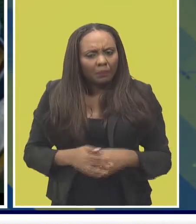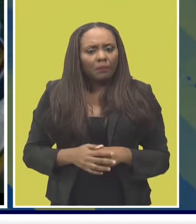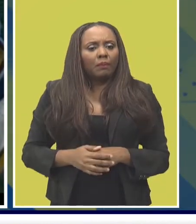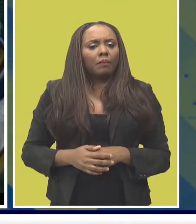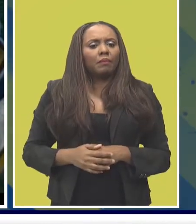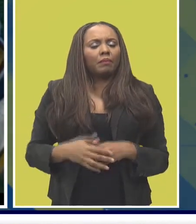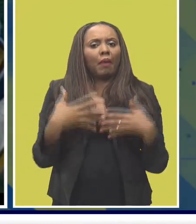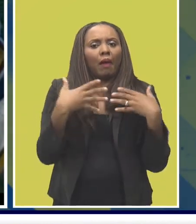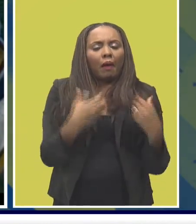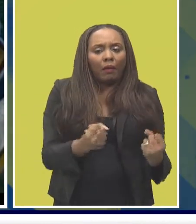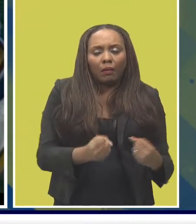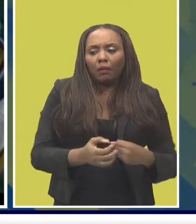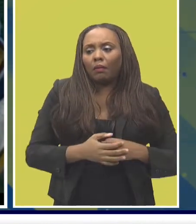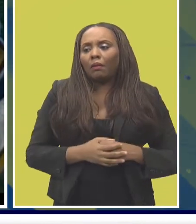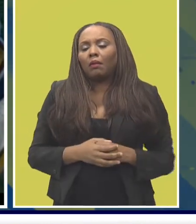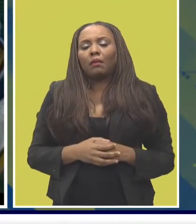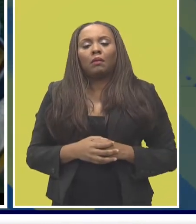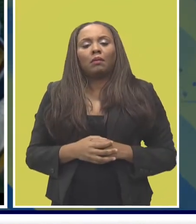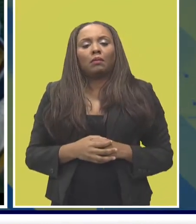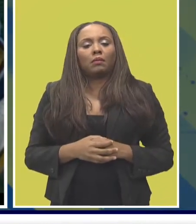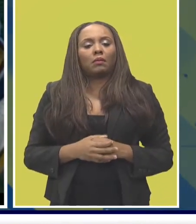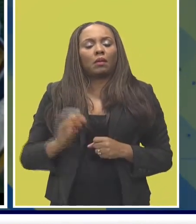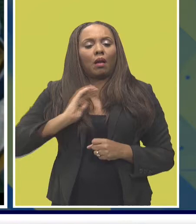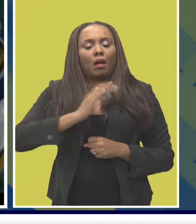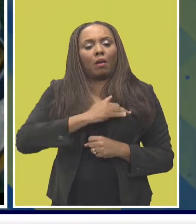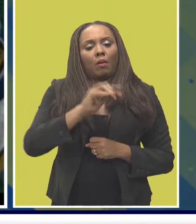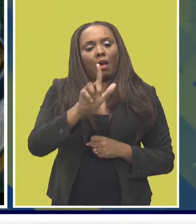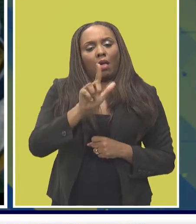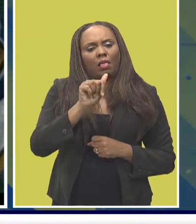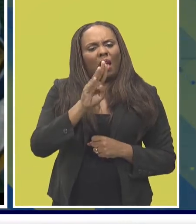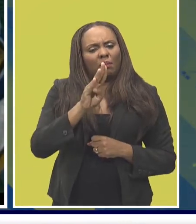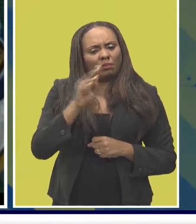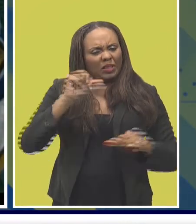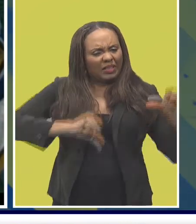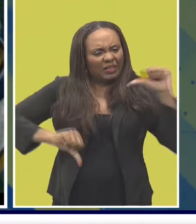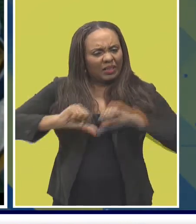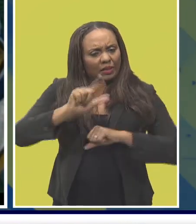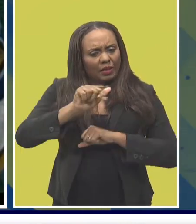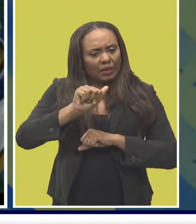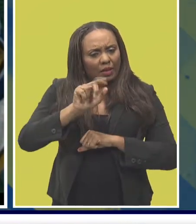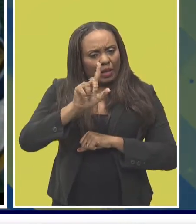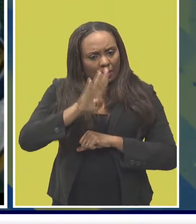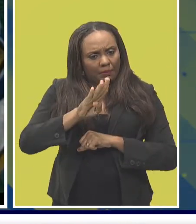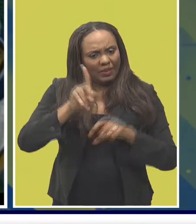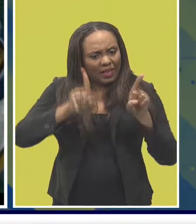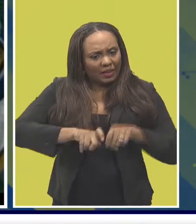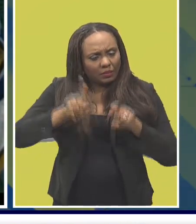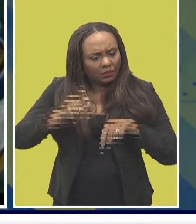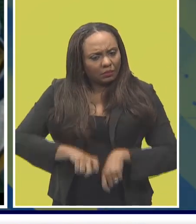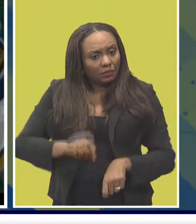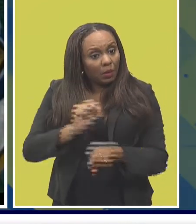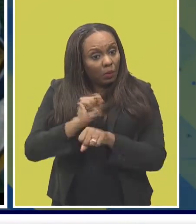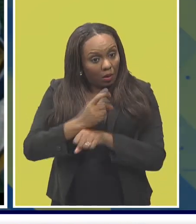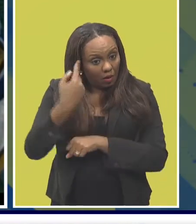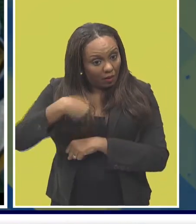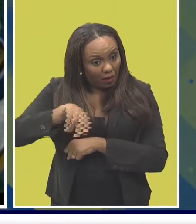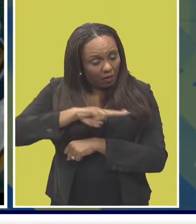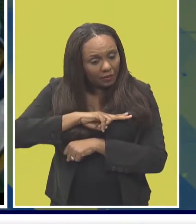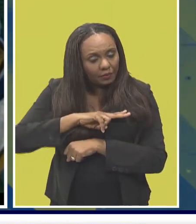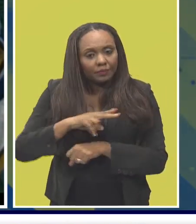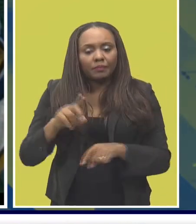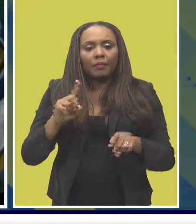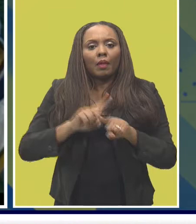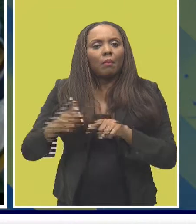public health and in the testing of our labs. These things are working for us. But for some reason, we